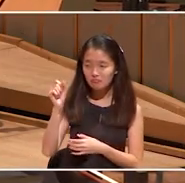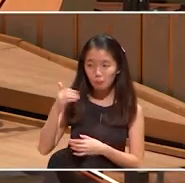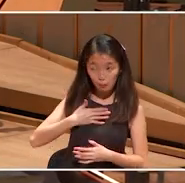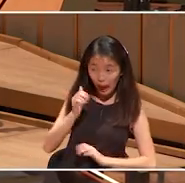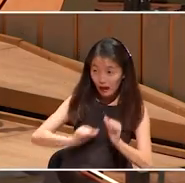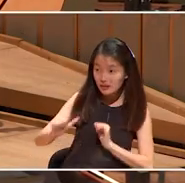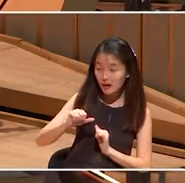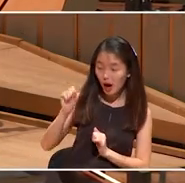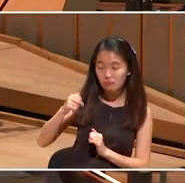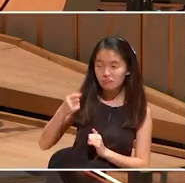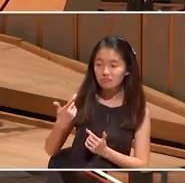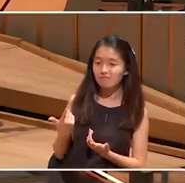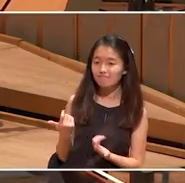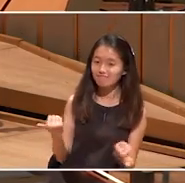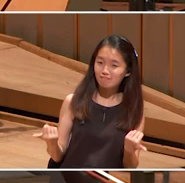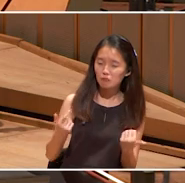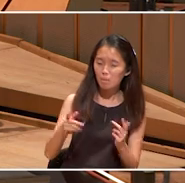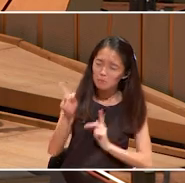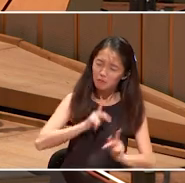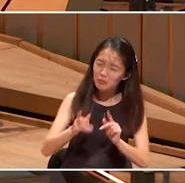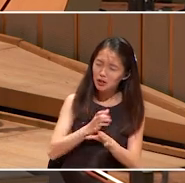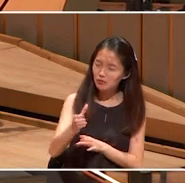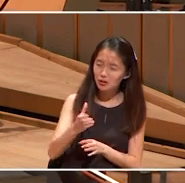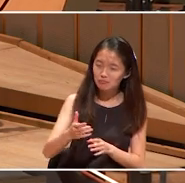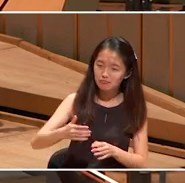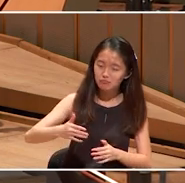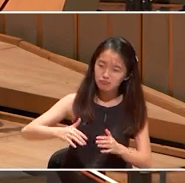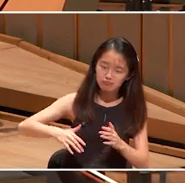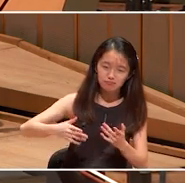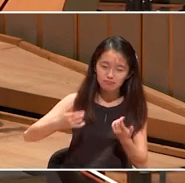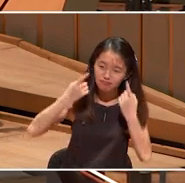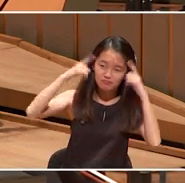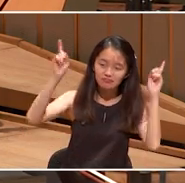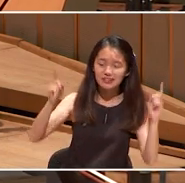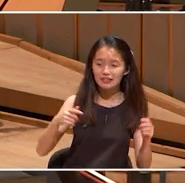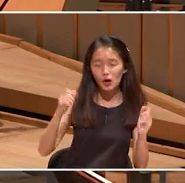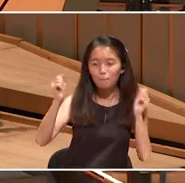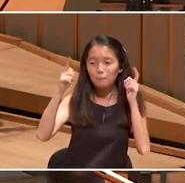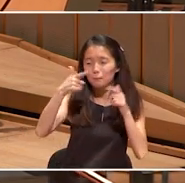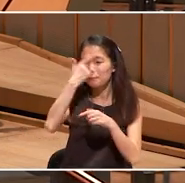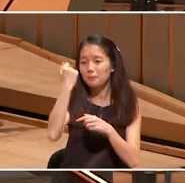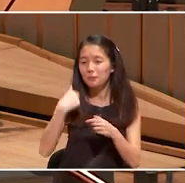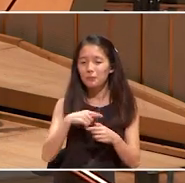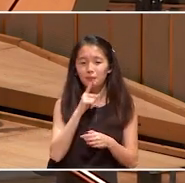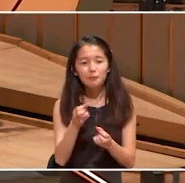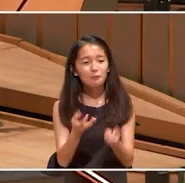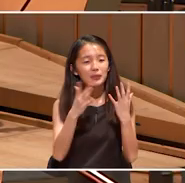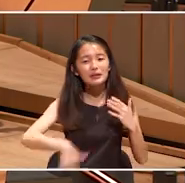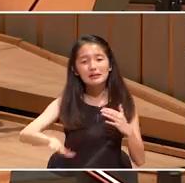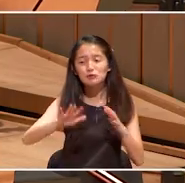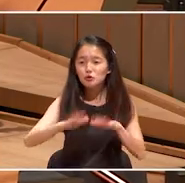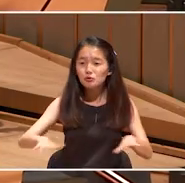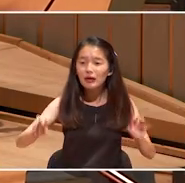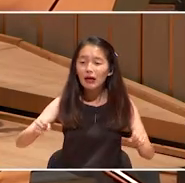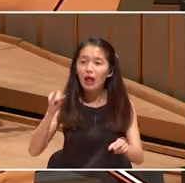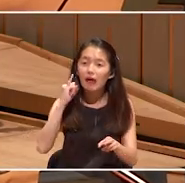off. Performing, it's amazing actually, because I'm sure there are lots of children who can identify with this,